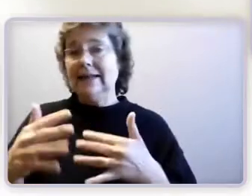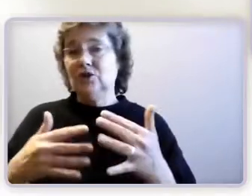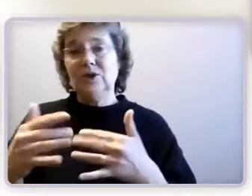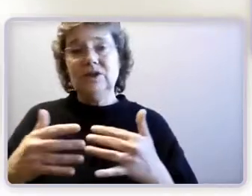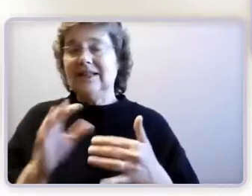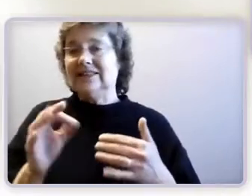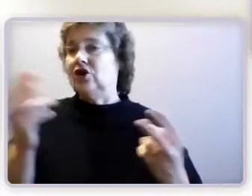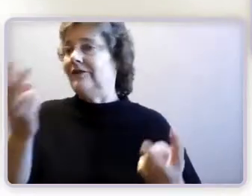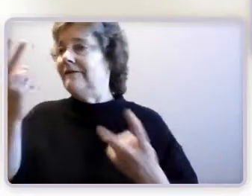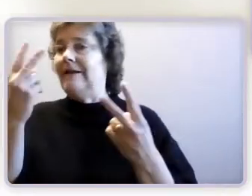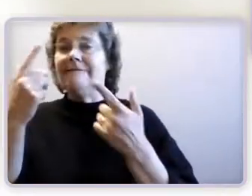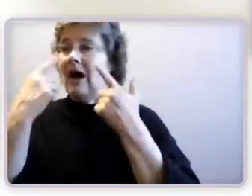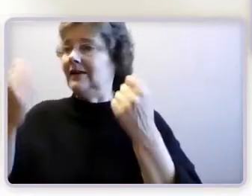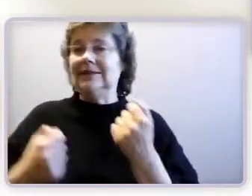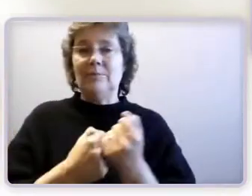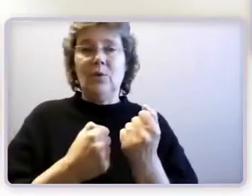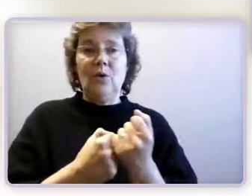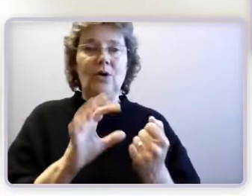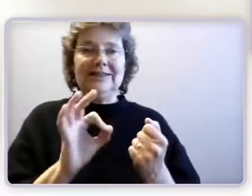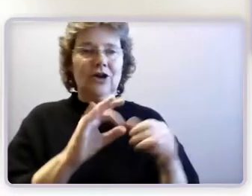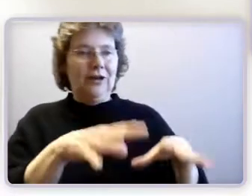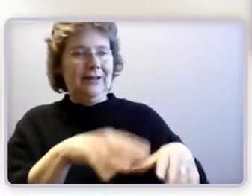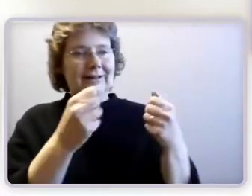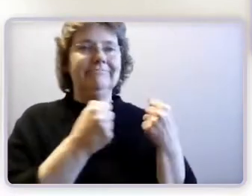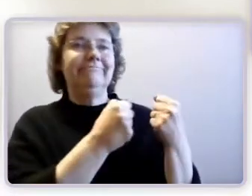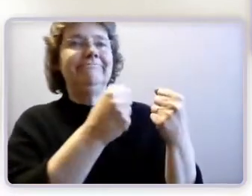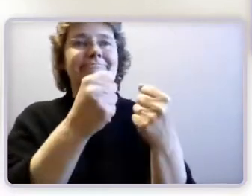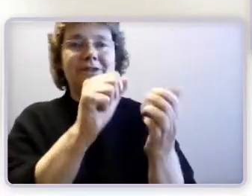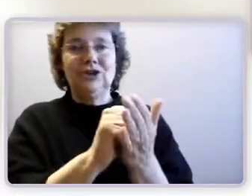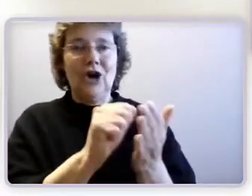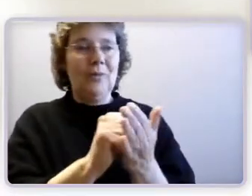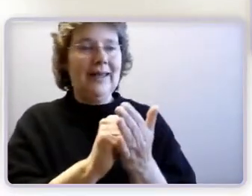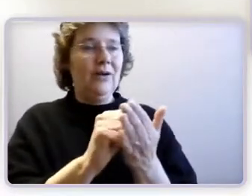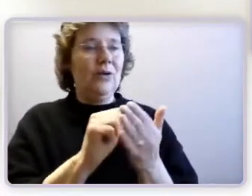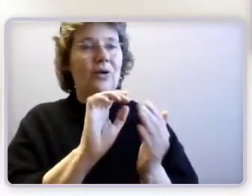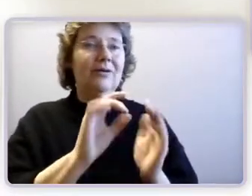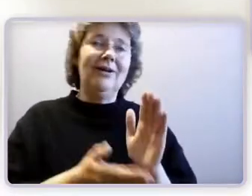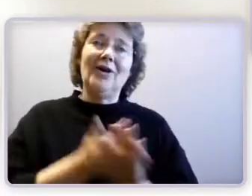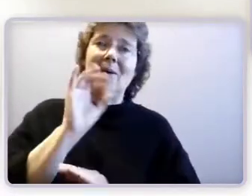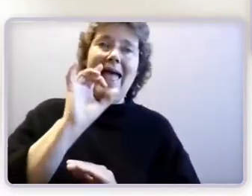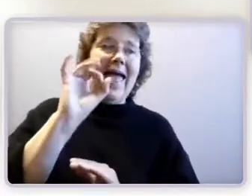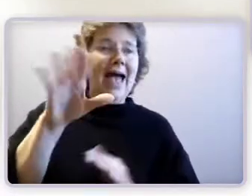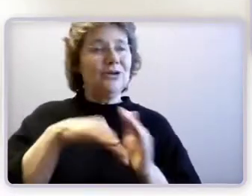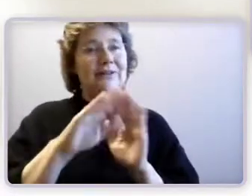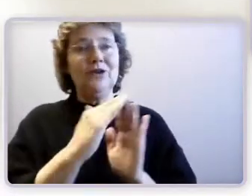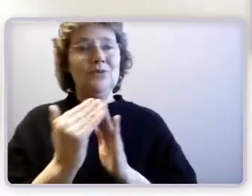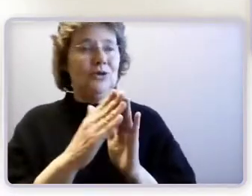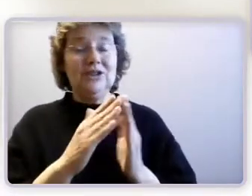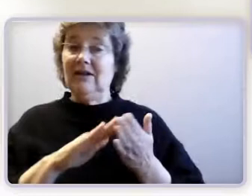around, take them shopping, take them out into the community. It's not to assist them in interviews.